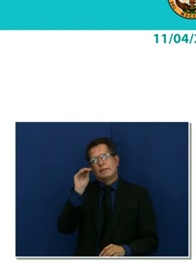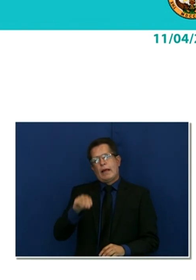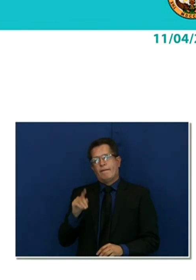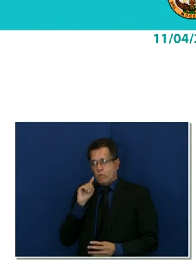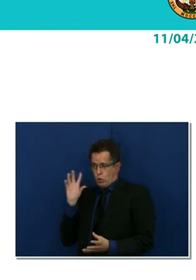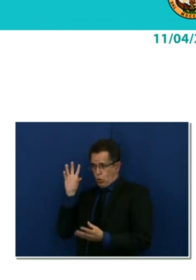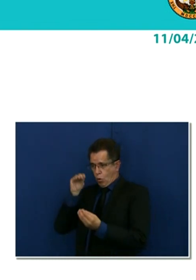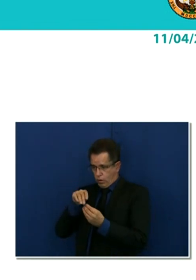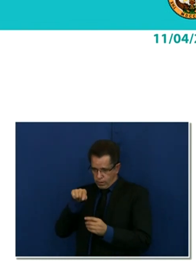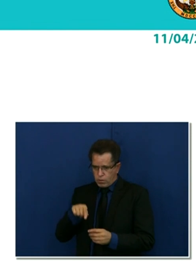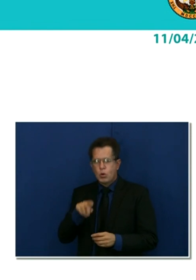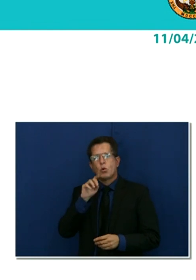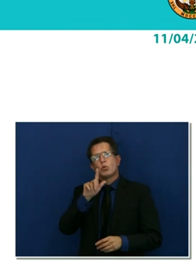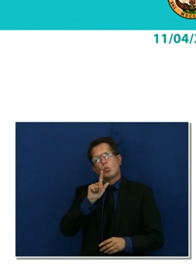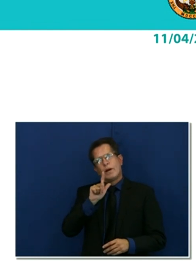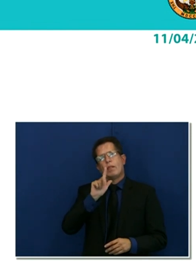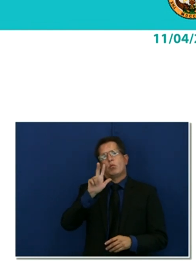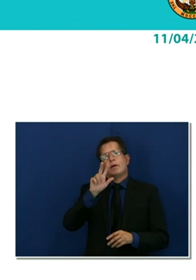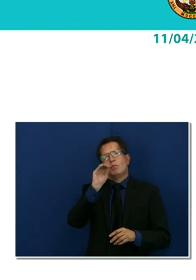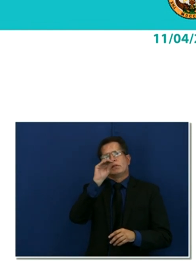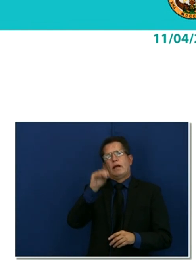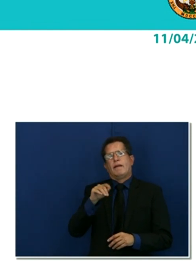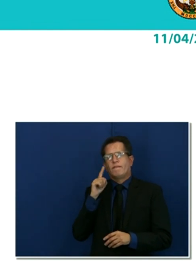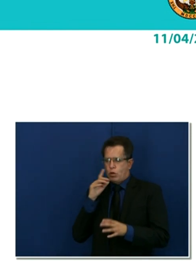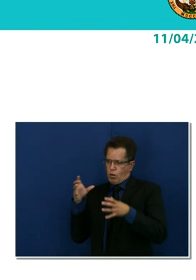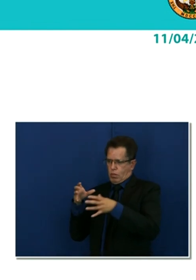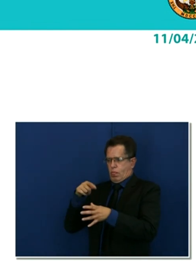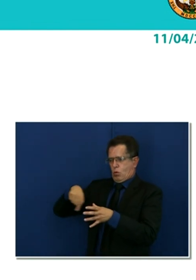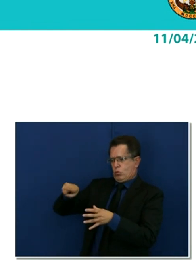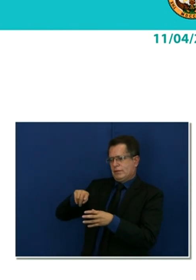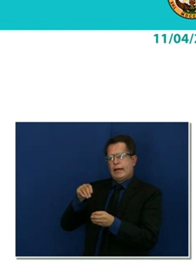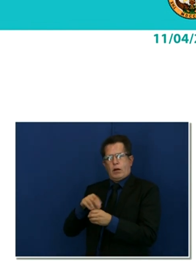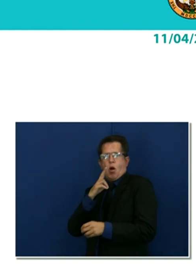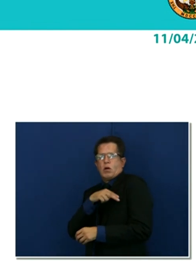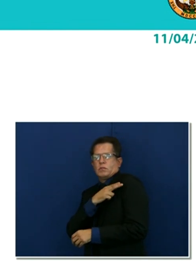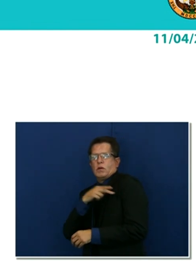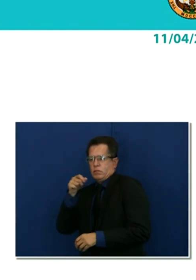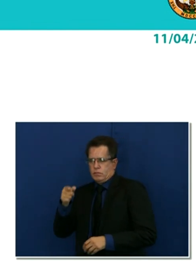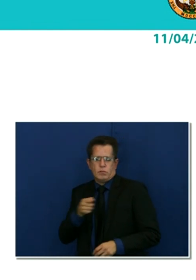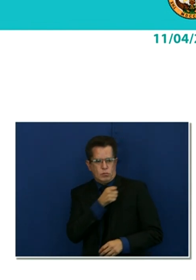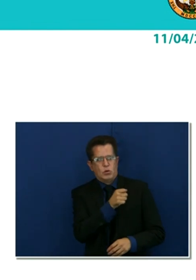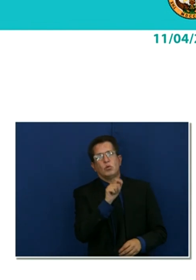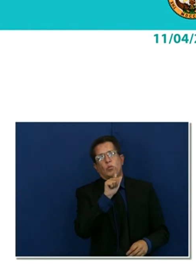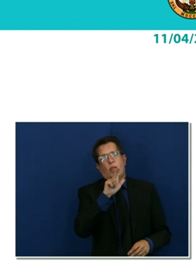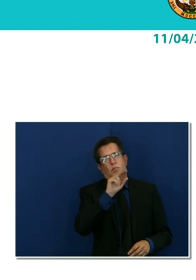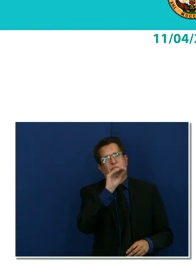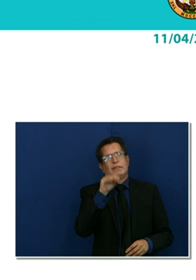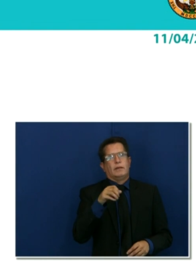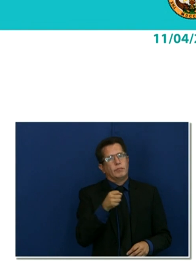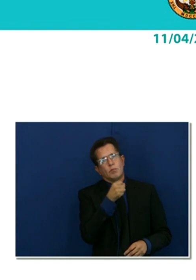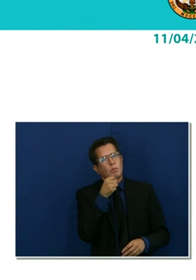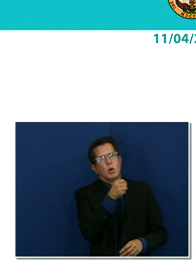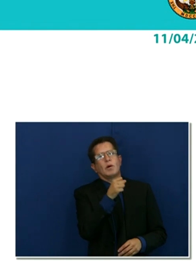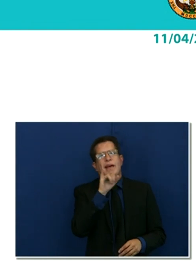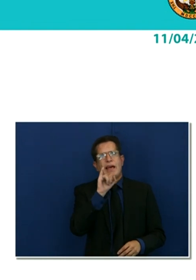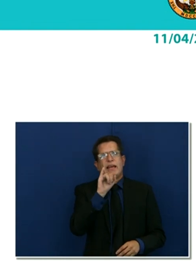number of cases and 23% of the total number of those hospitalized. And the total number of